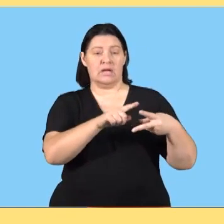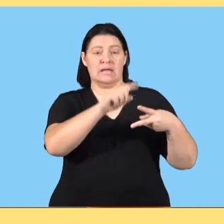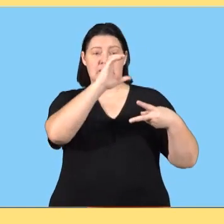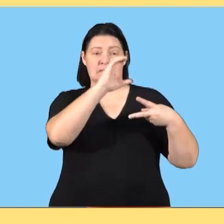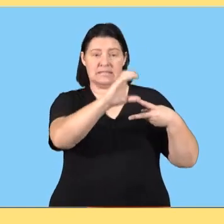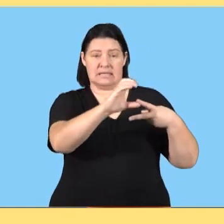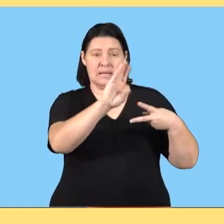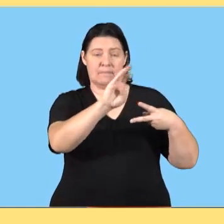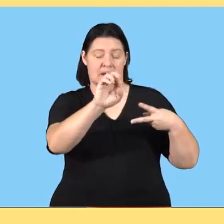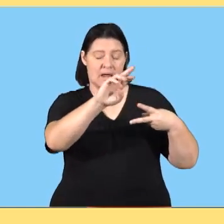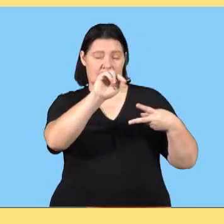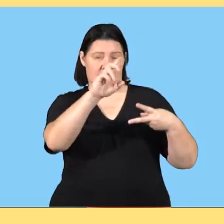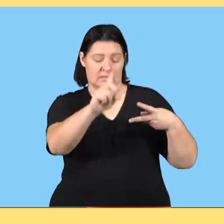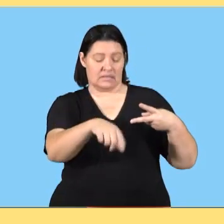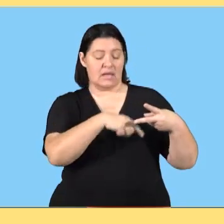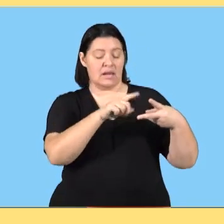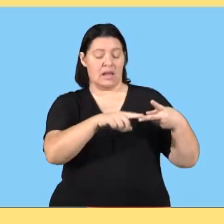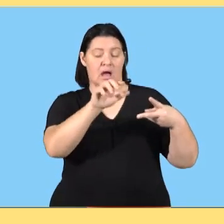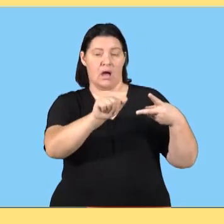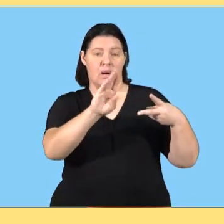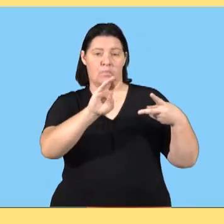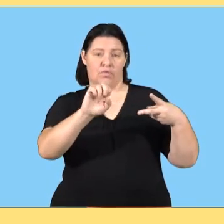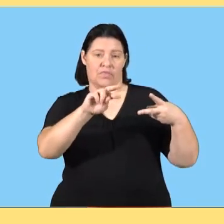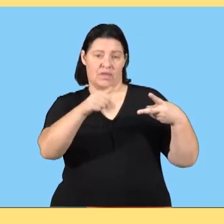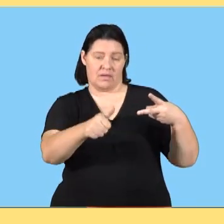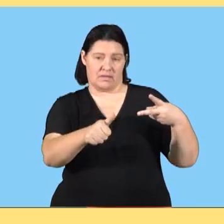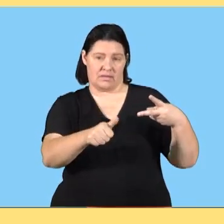The first one is C. Bernard and Arbotha.